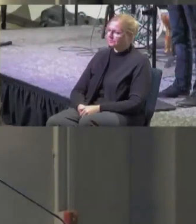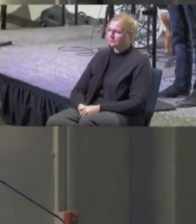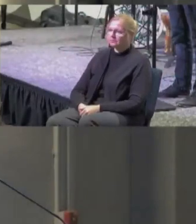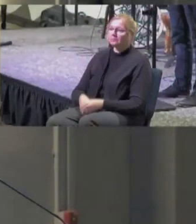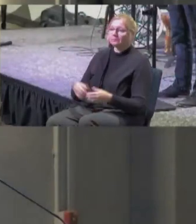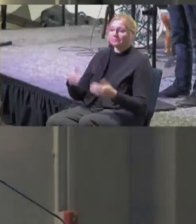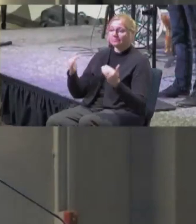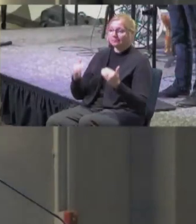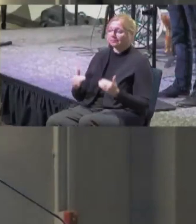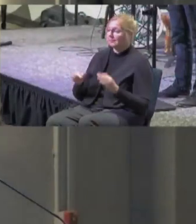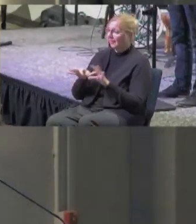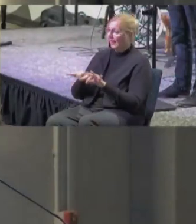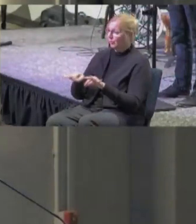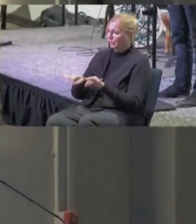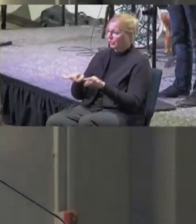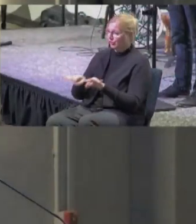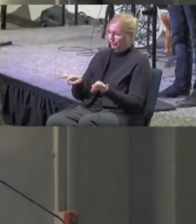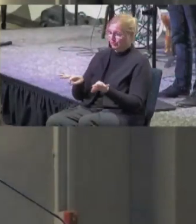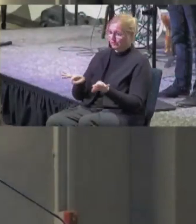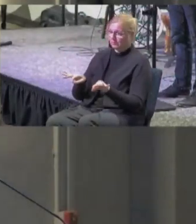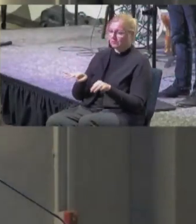Now, language.